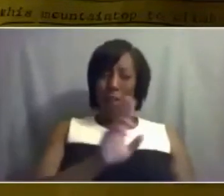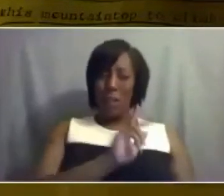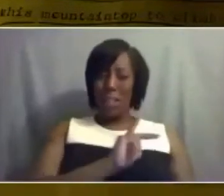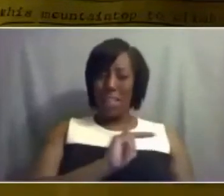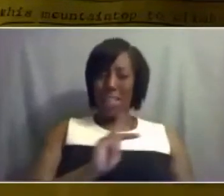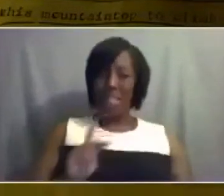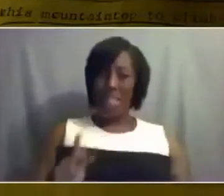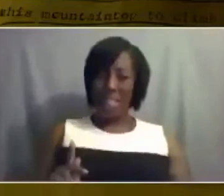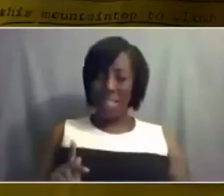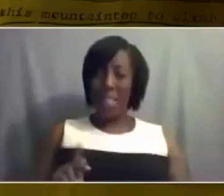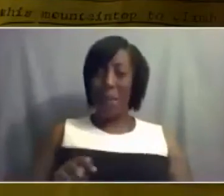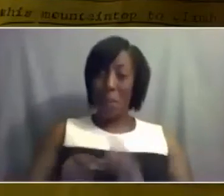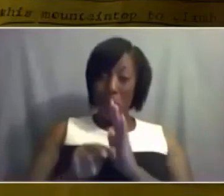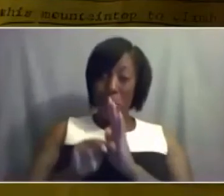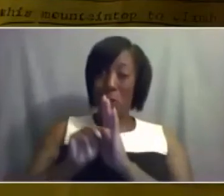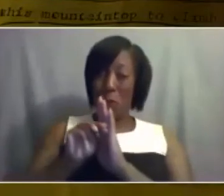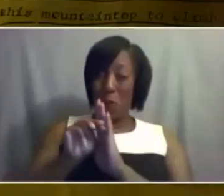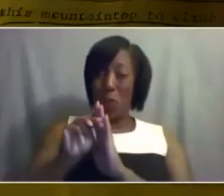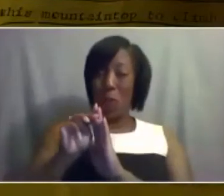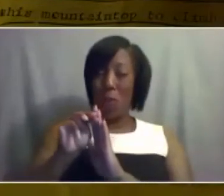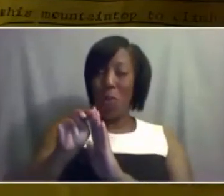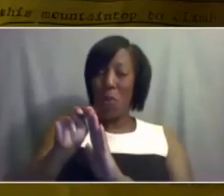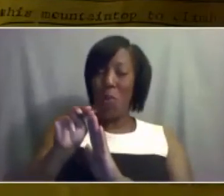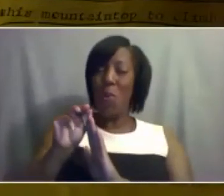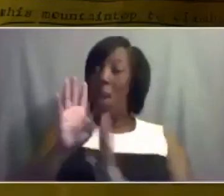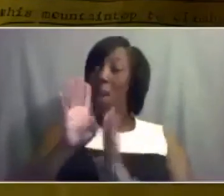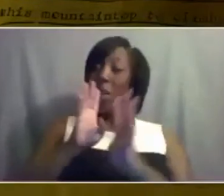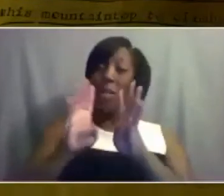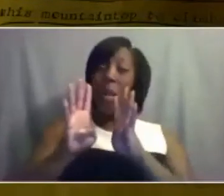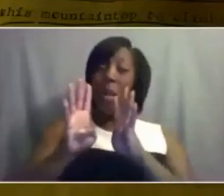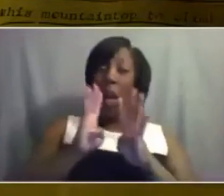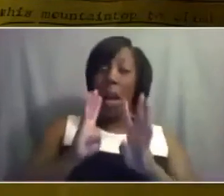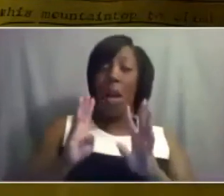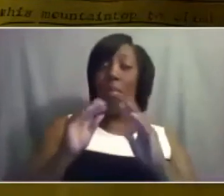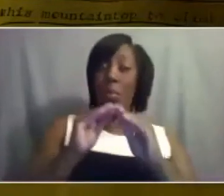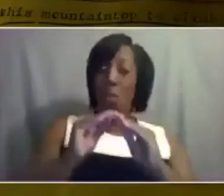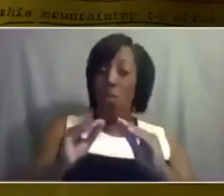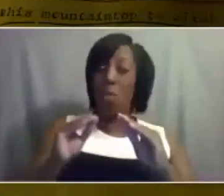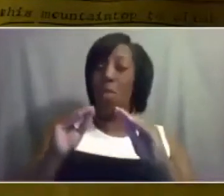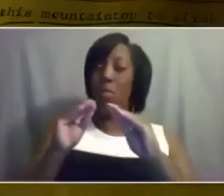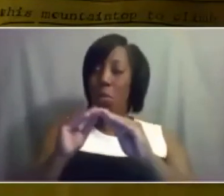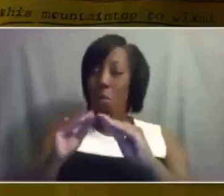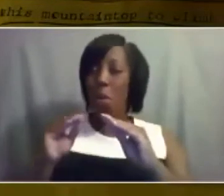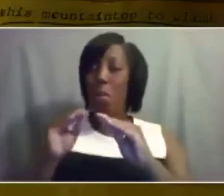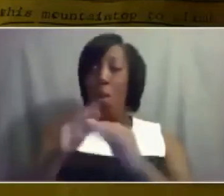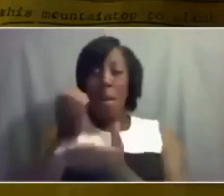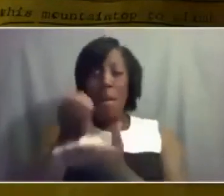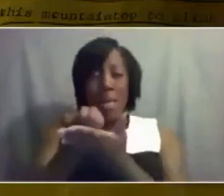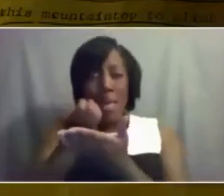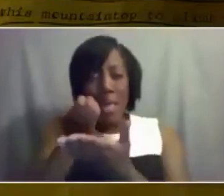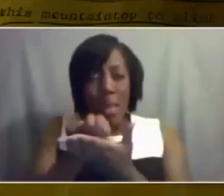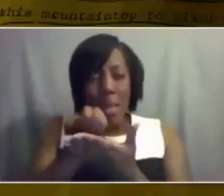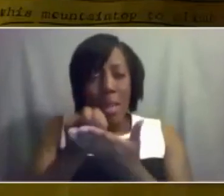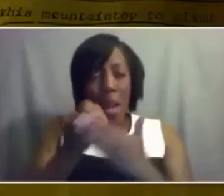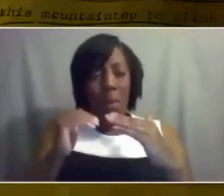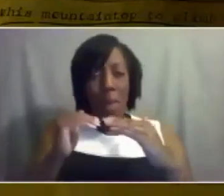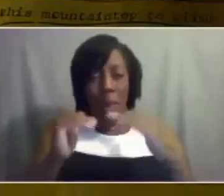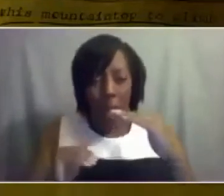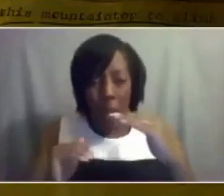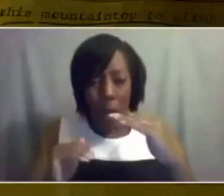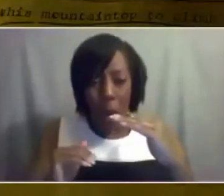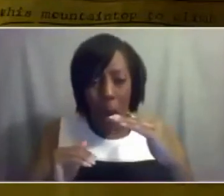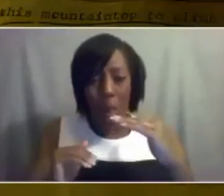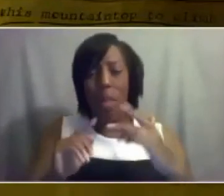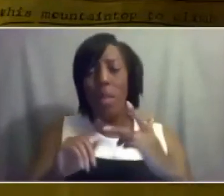Dr. King matured and began to talk more and more and more about economic inequality, about